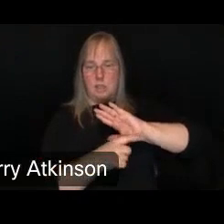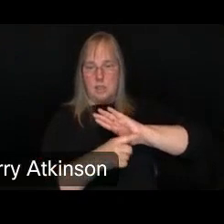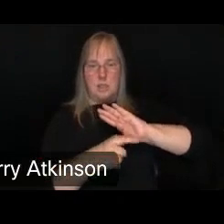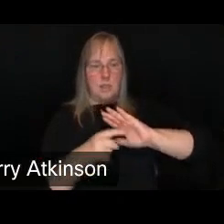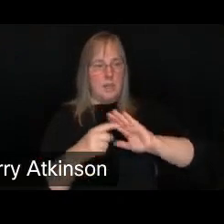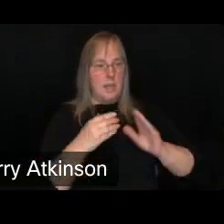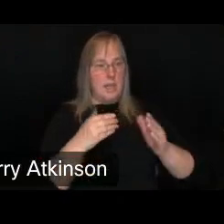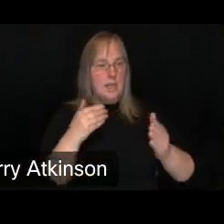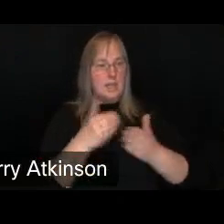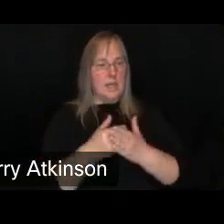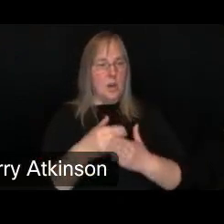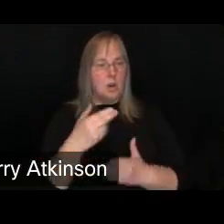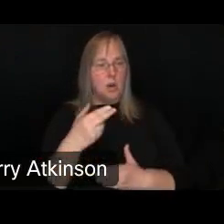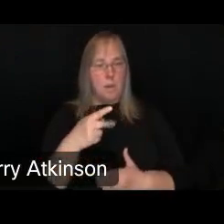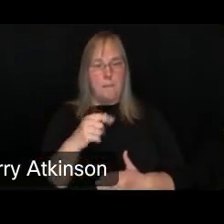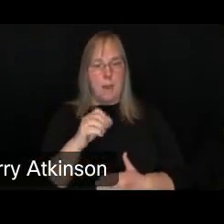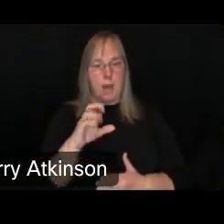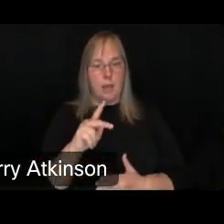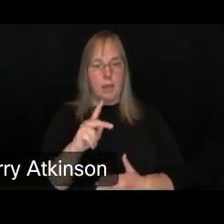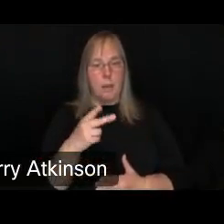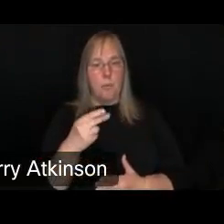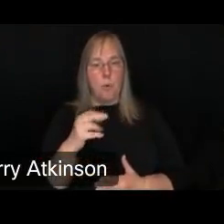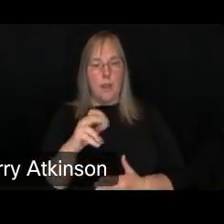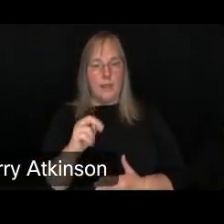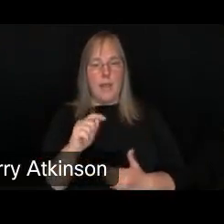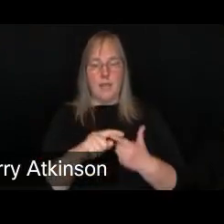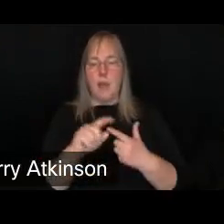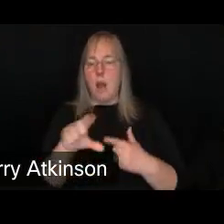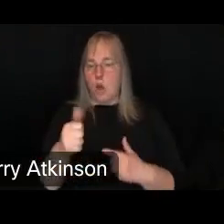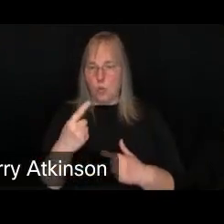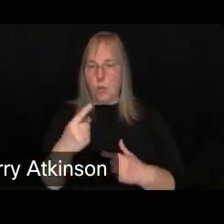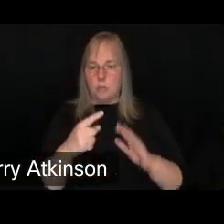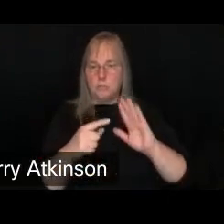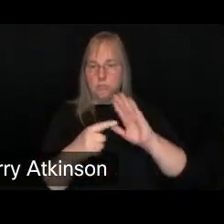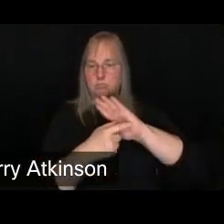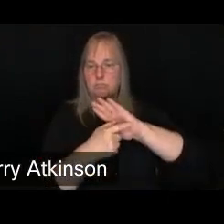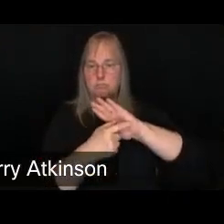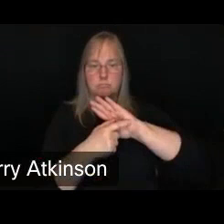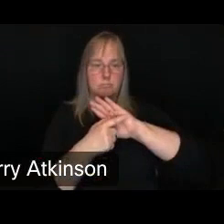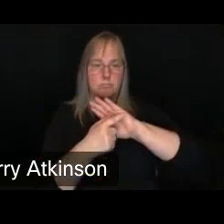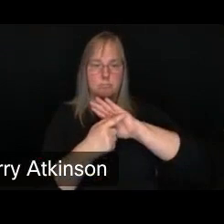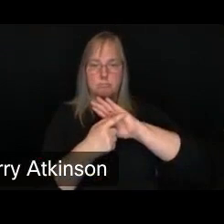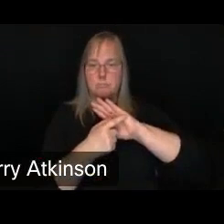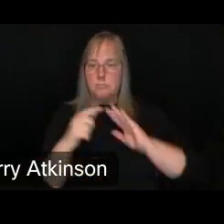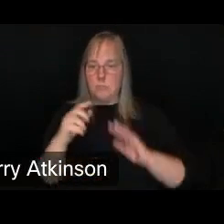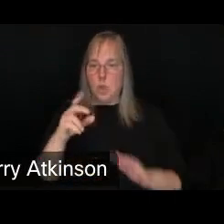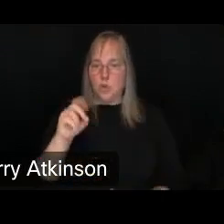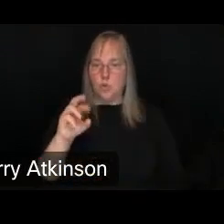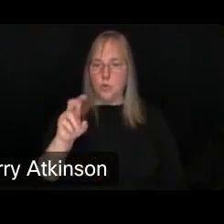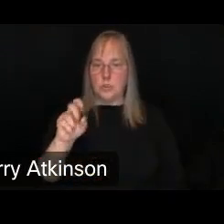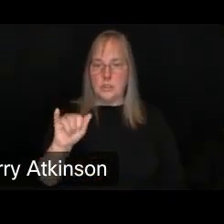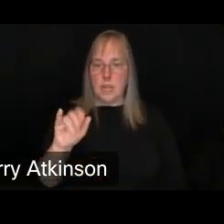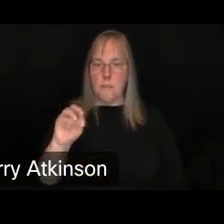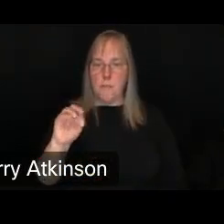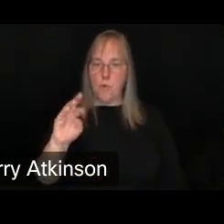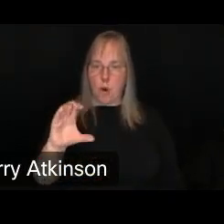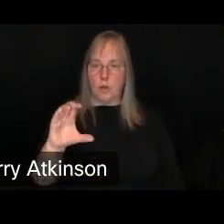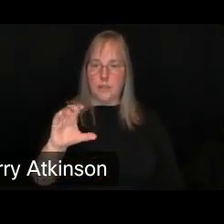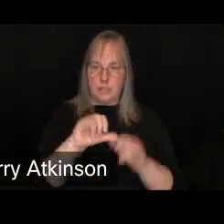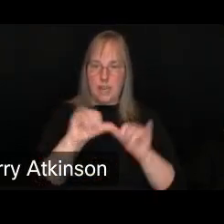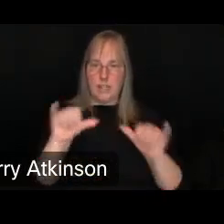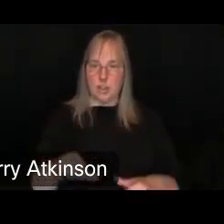and then another area that's here around the Dorsey Mark Station. And we recognize in this particular plan that the